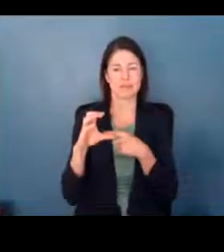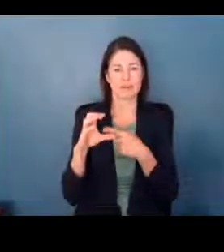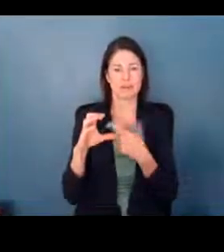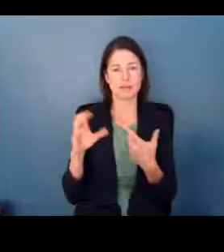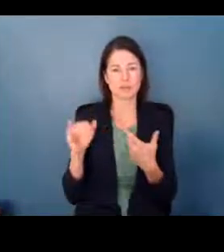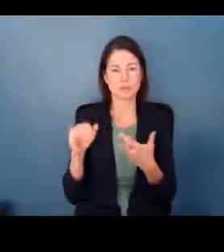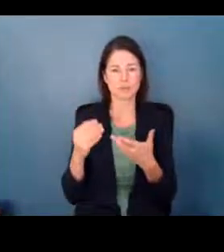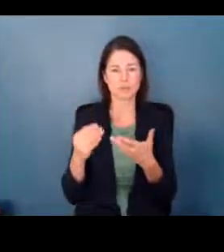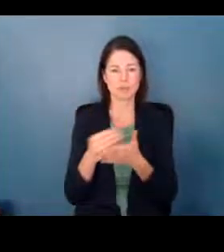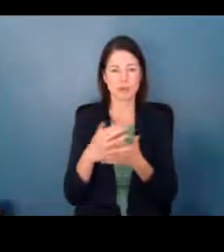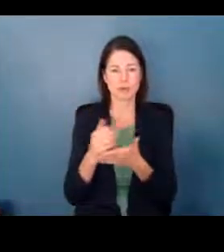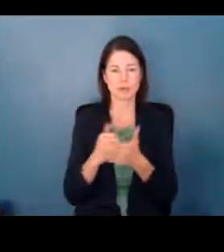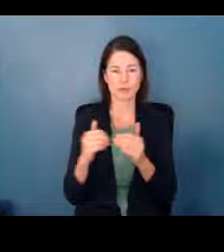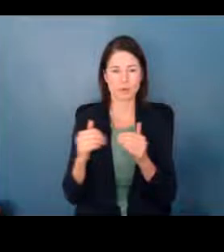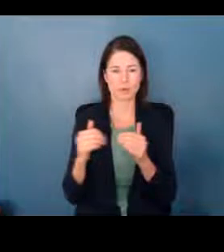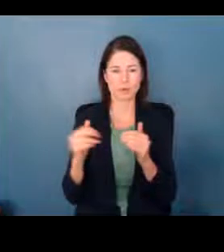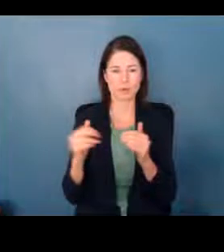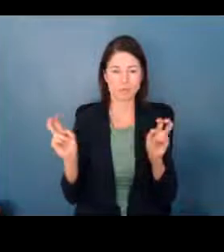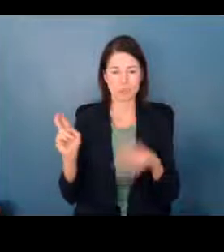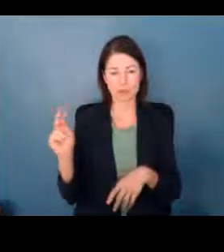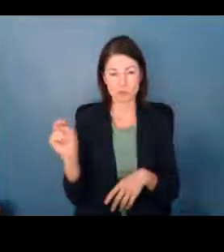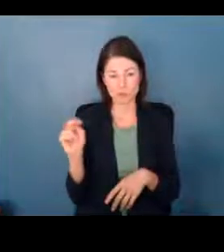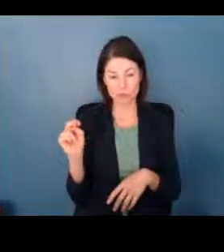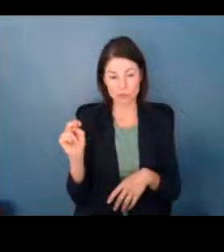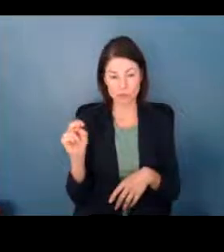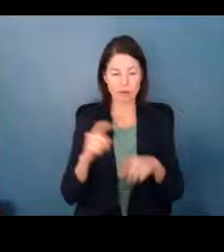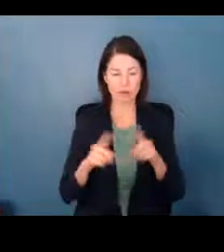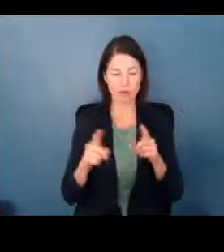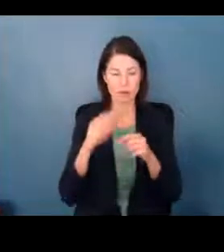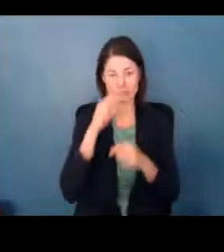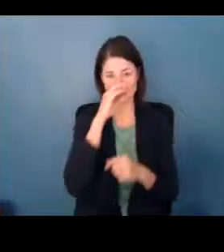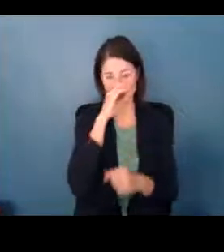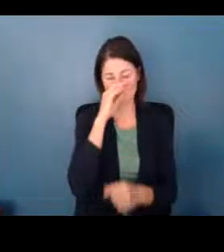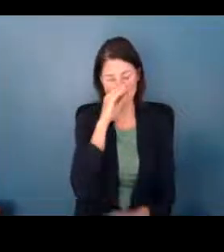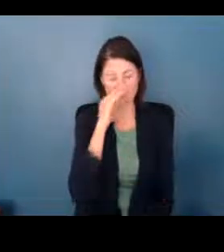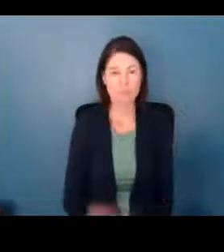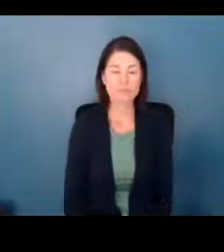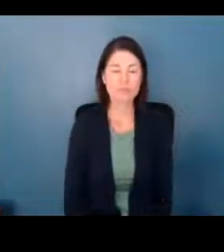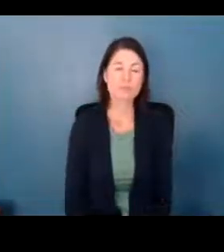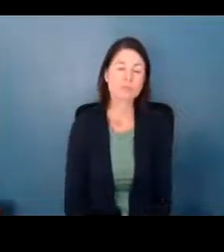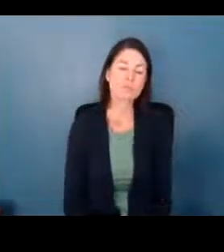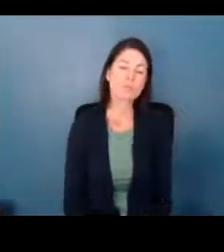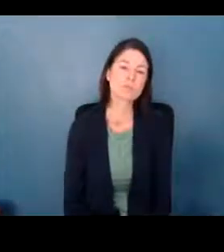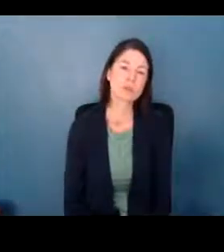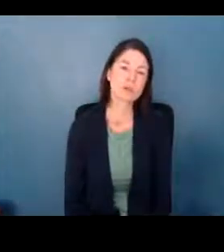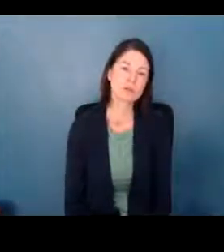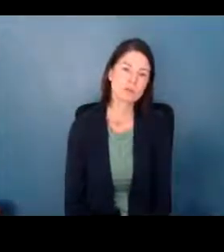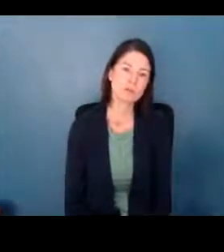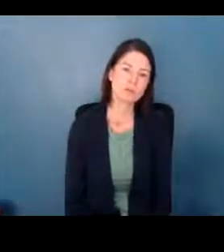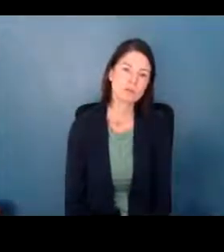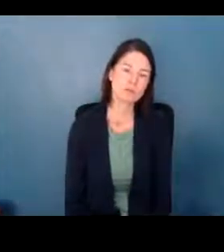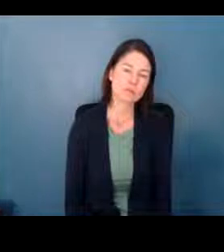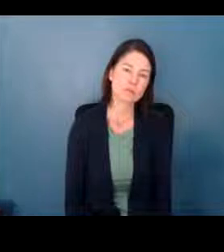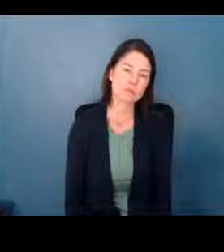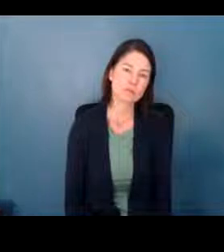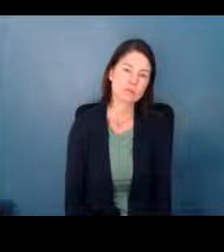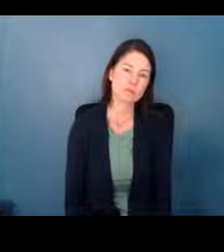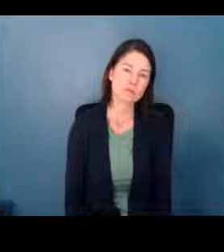also some inflection point where if as some of the data shows, many people who